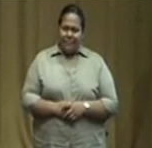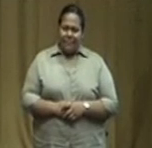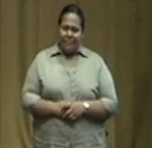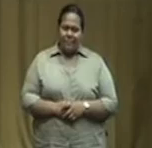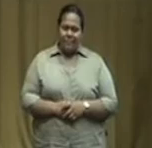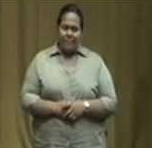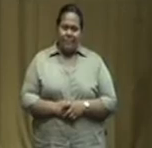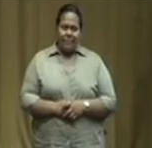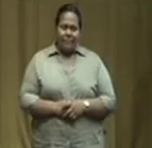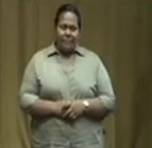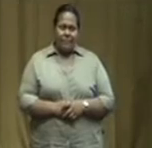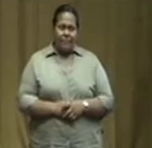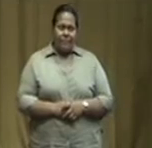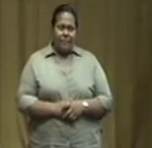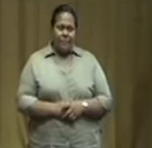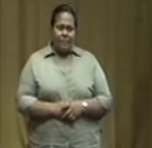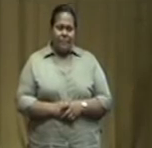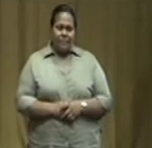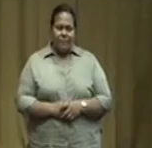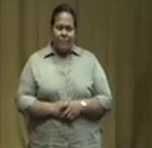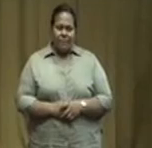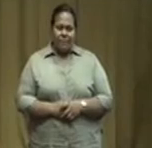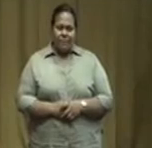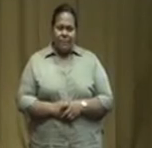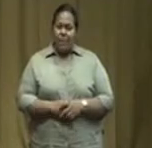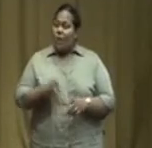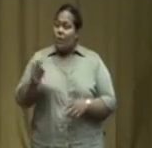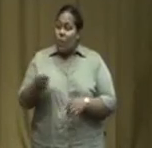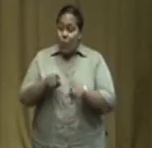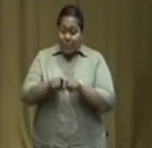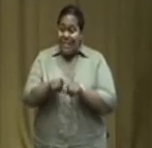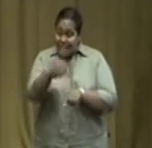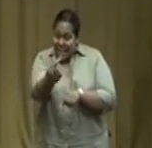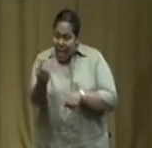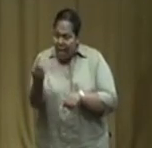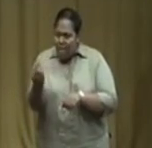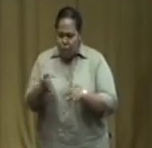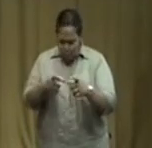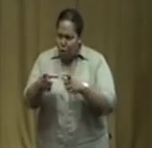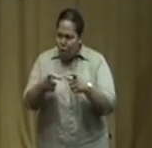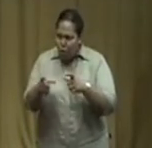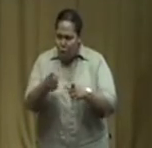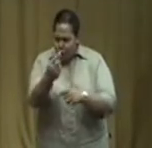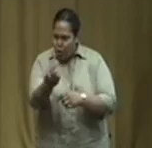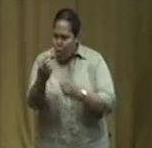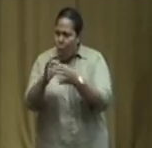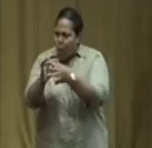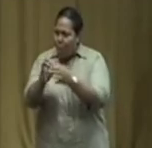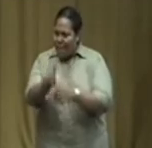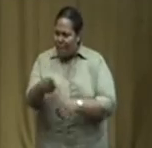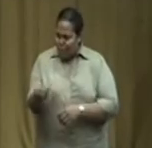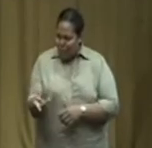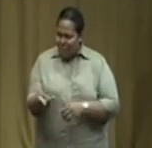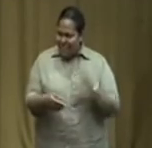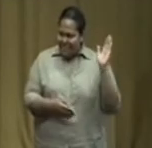that is that the learners retain control over all the content that they produce, right? And it means after they completed the course,